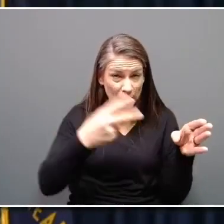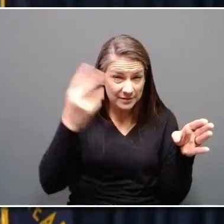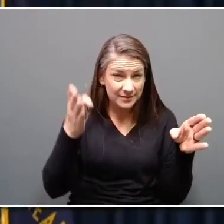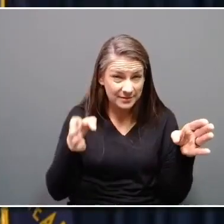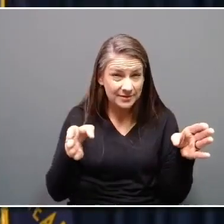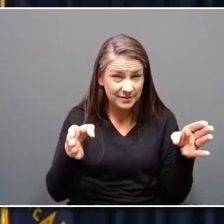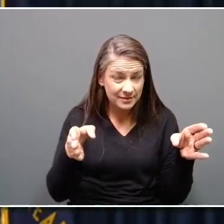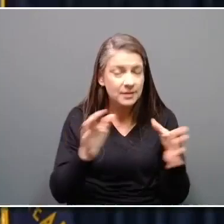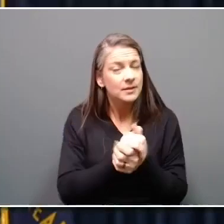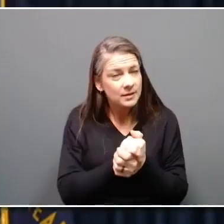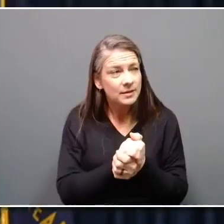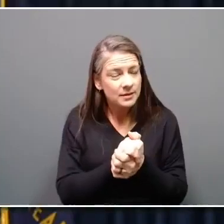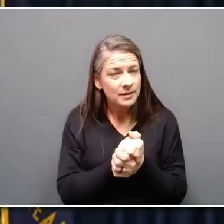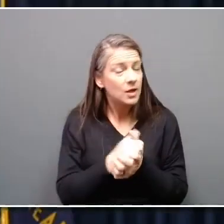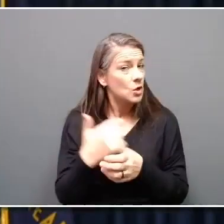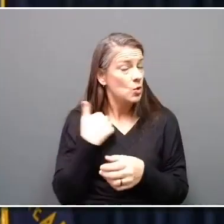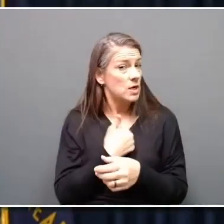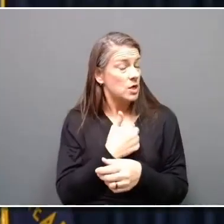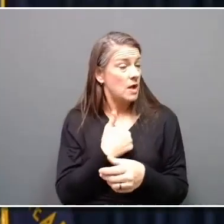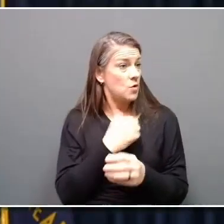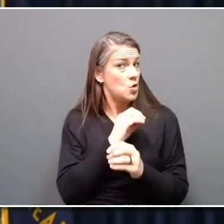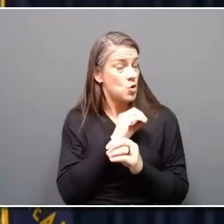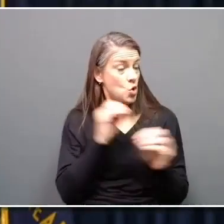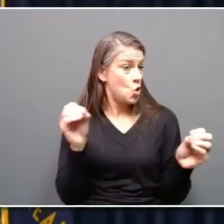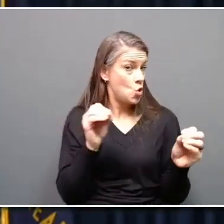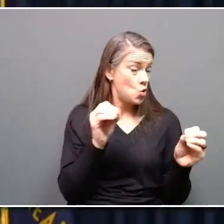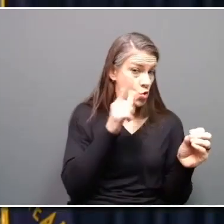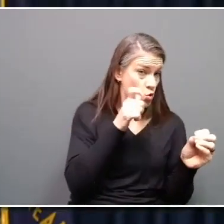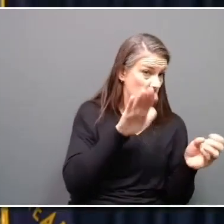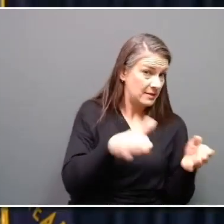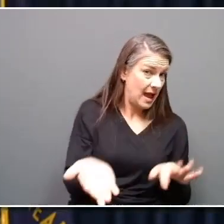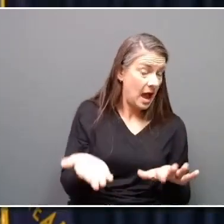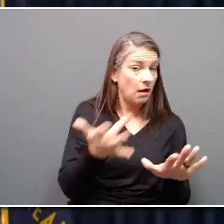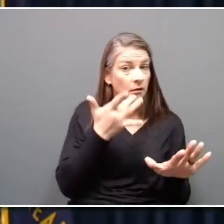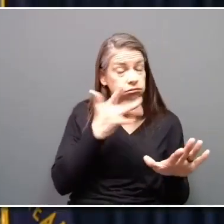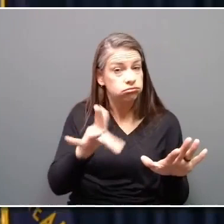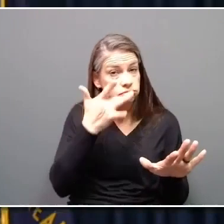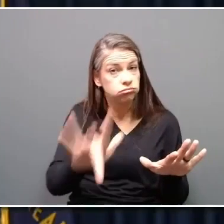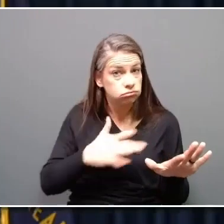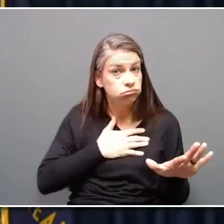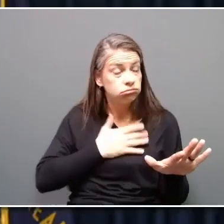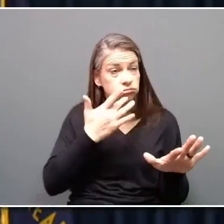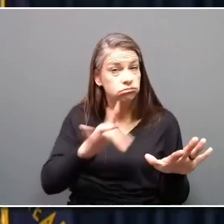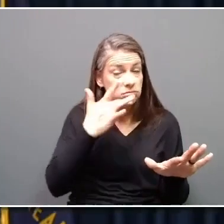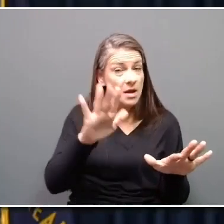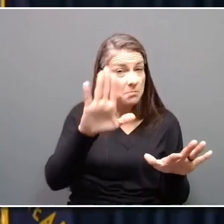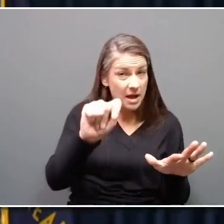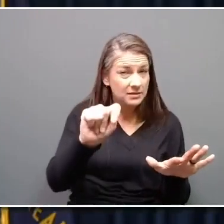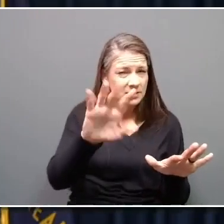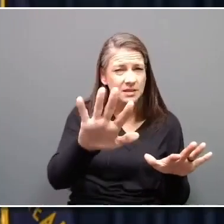don't have confirmed reports of us losing people in any of these accidents, but going